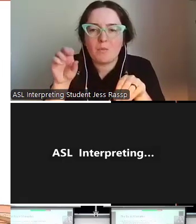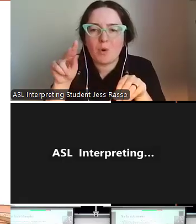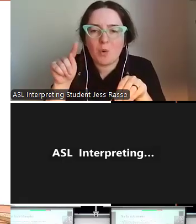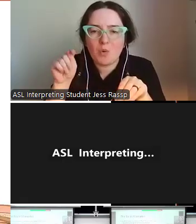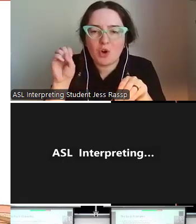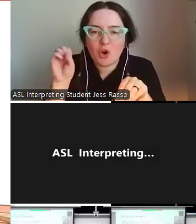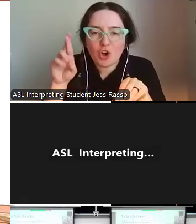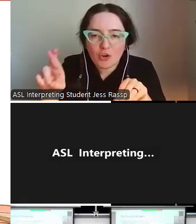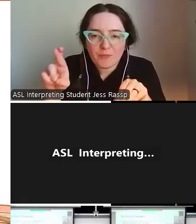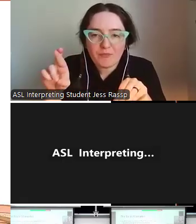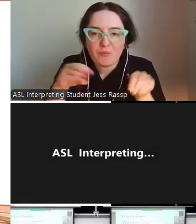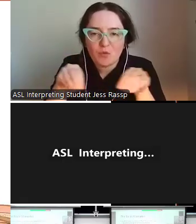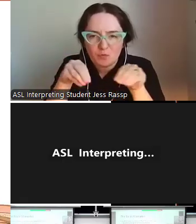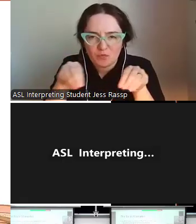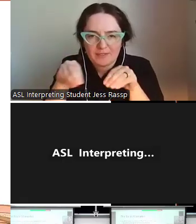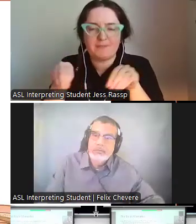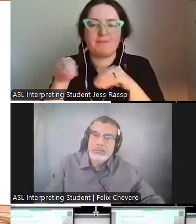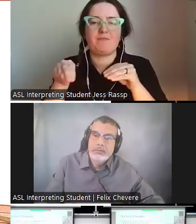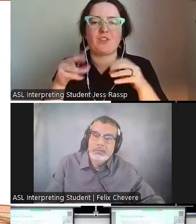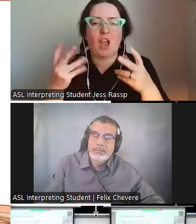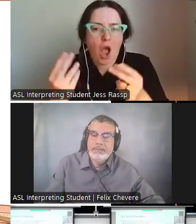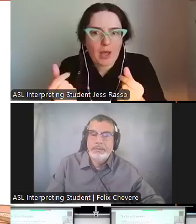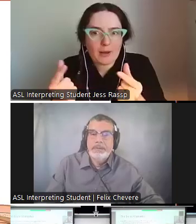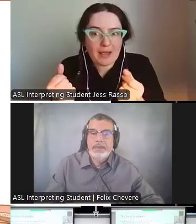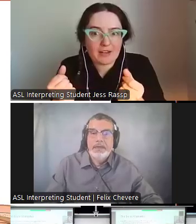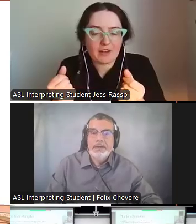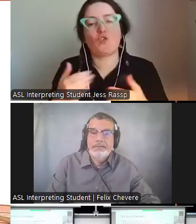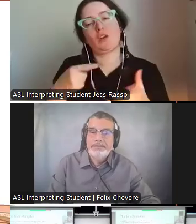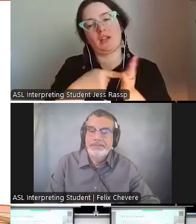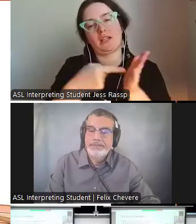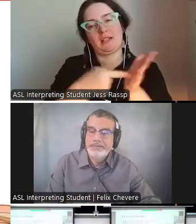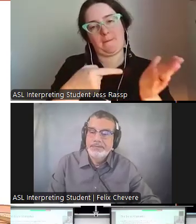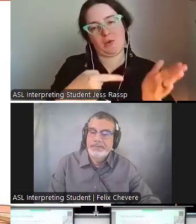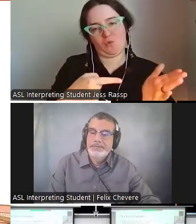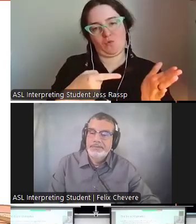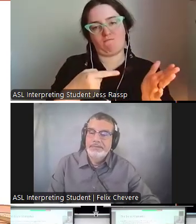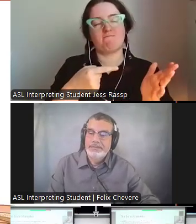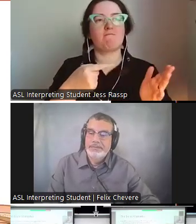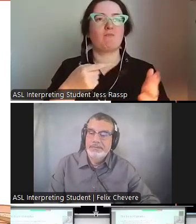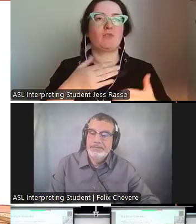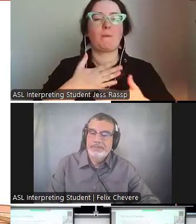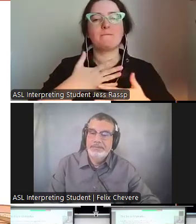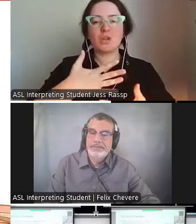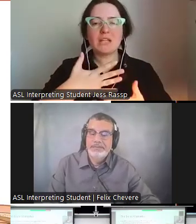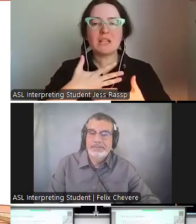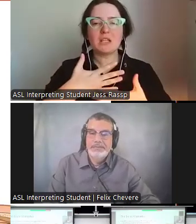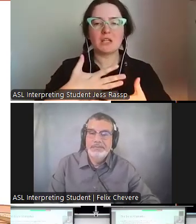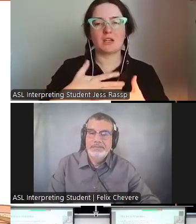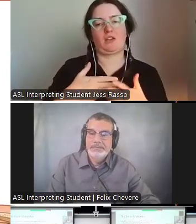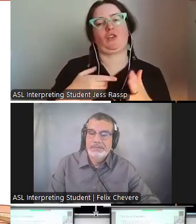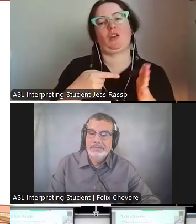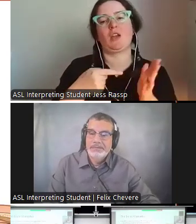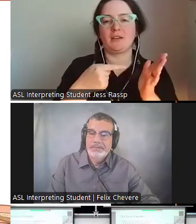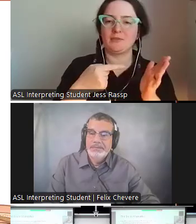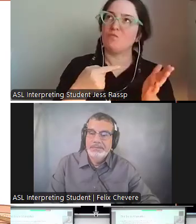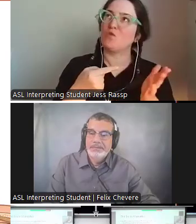I would say, like basal ganglia is kind of like riding a bike. The bigger movements, the fine motor movements